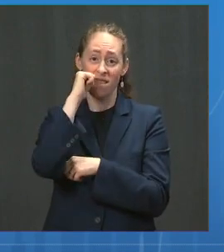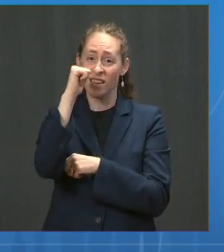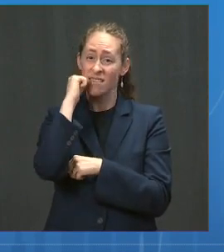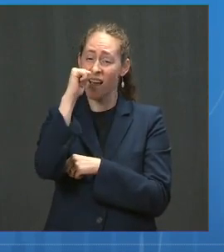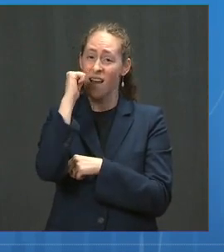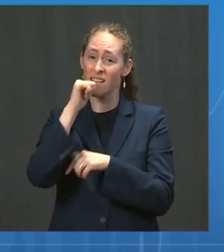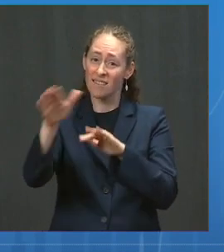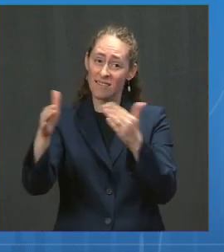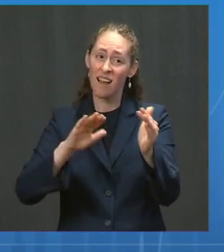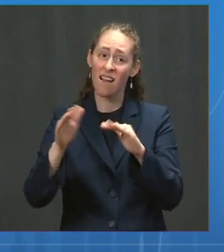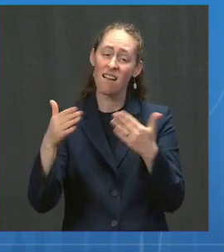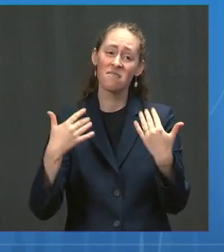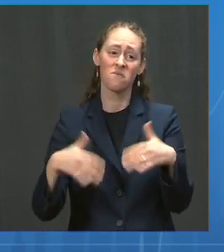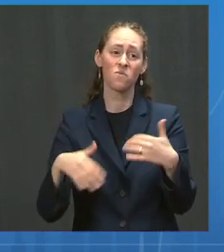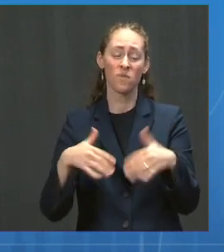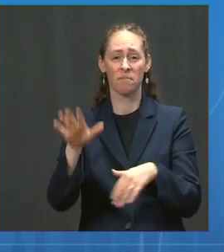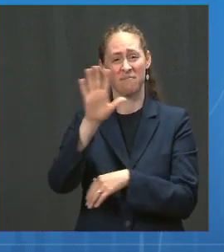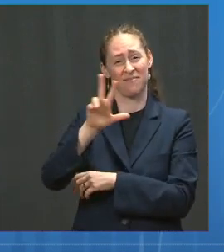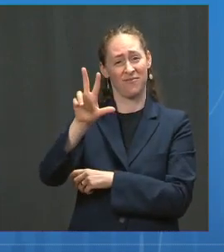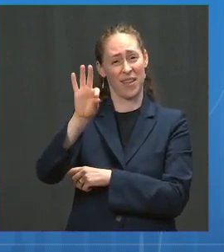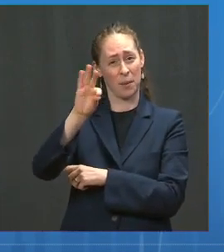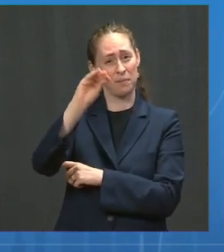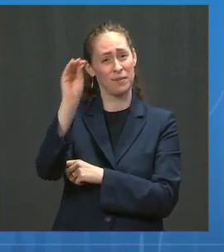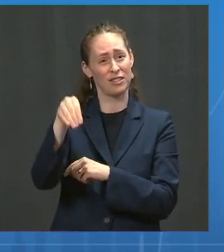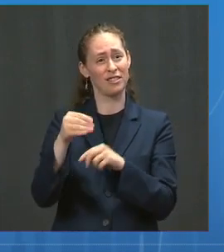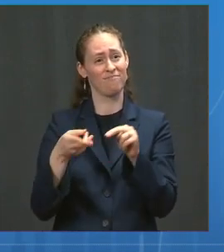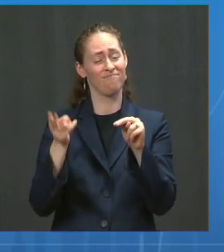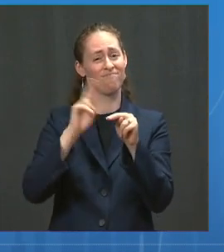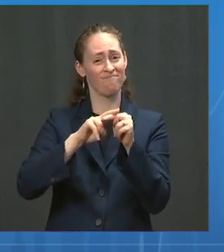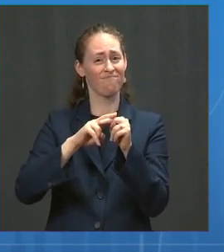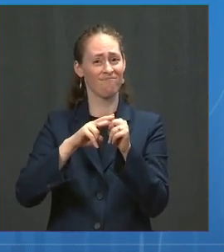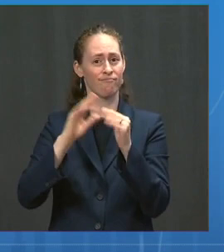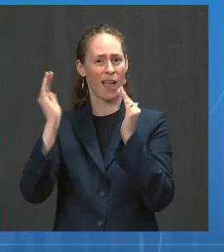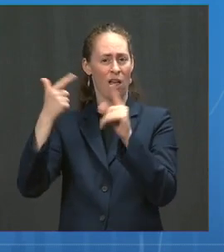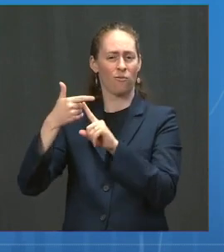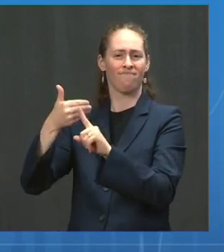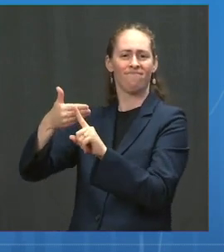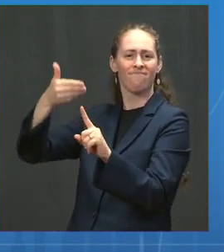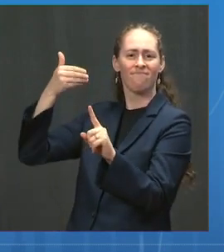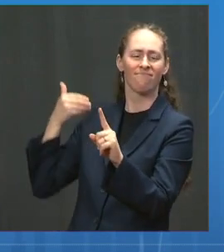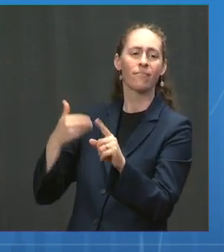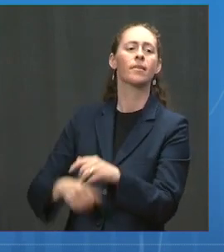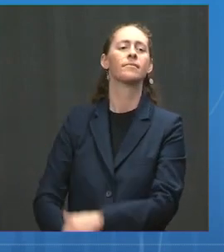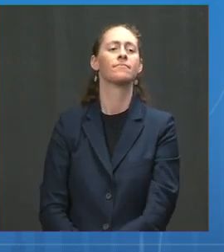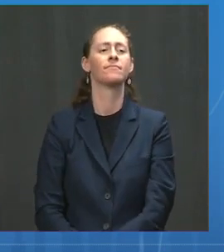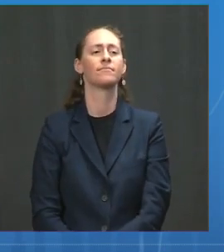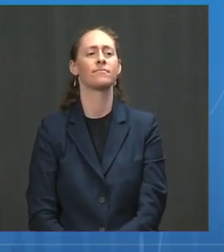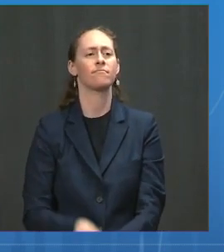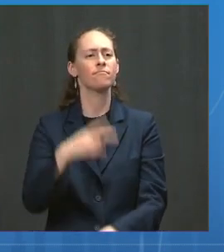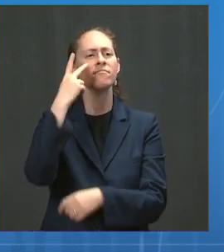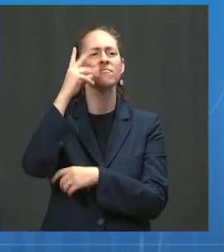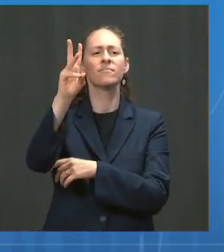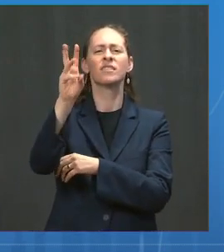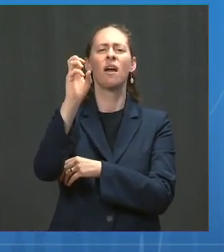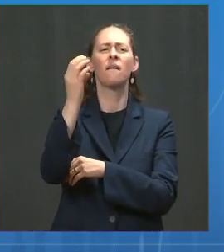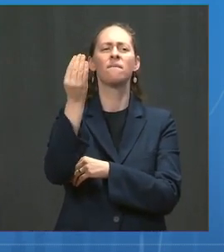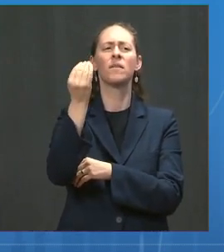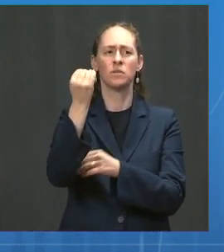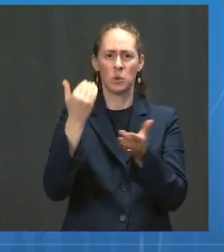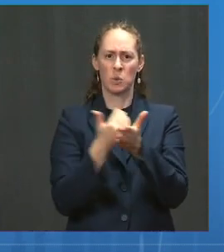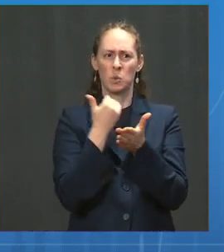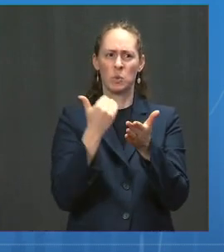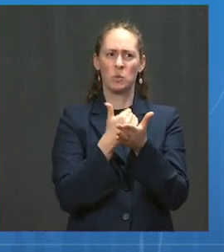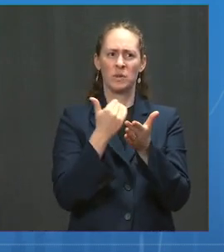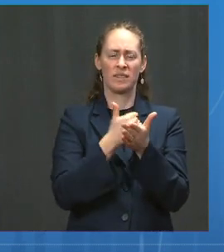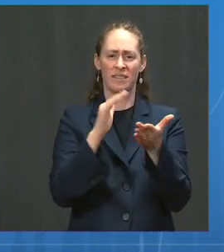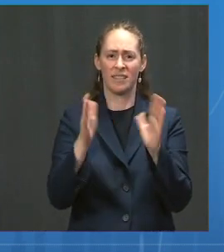than 39% from the previous 7-day period. We saw 614 new deaths reported to CDC